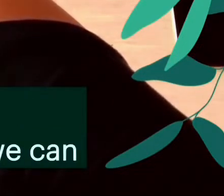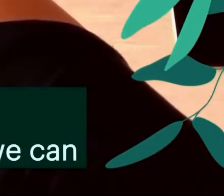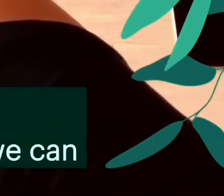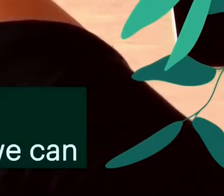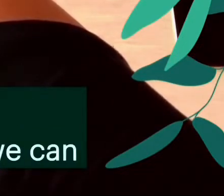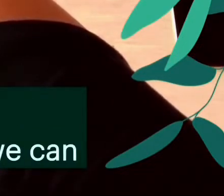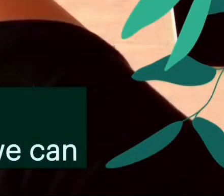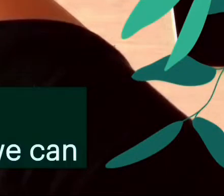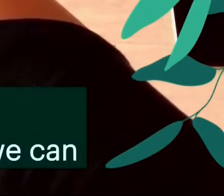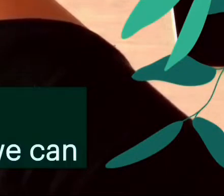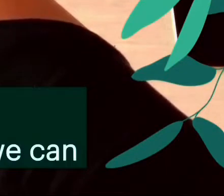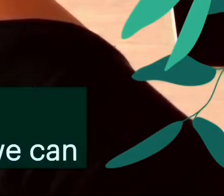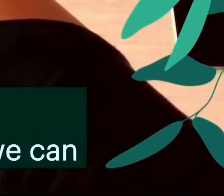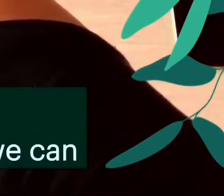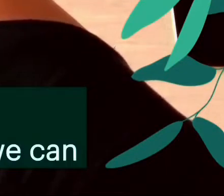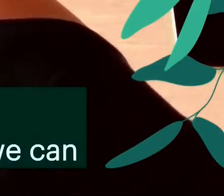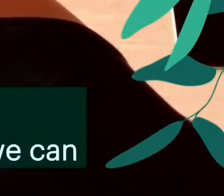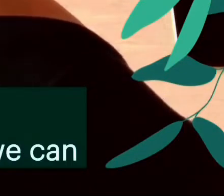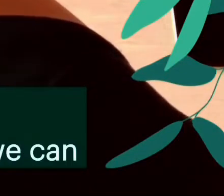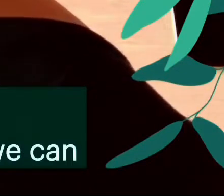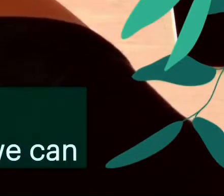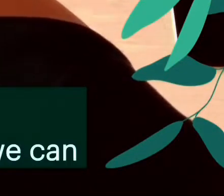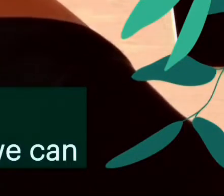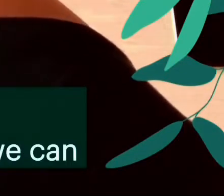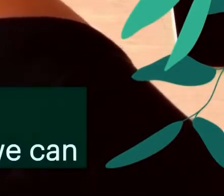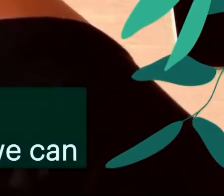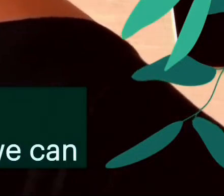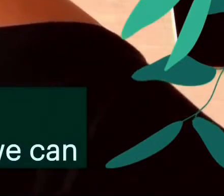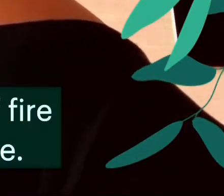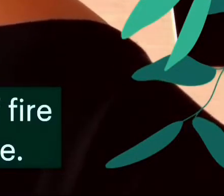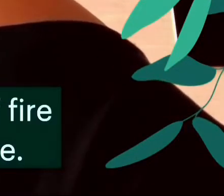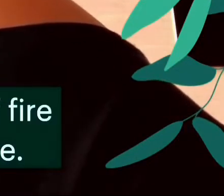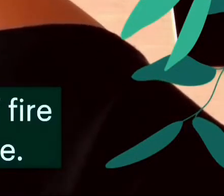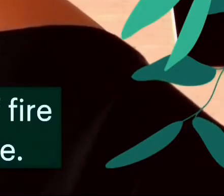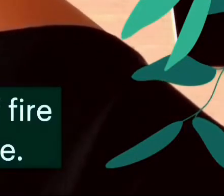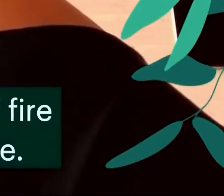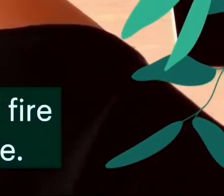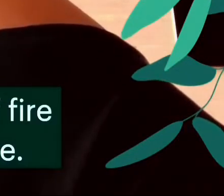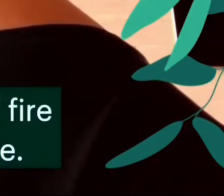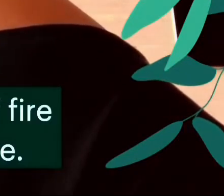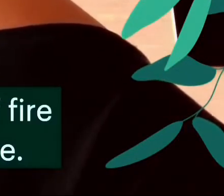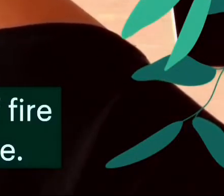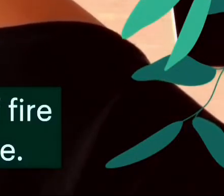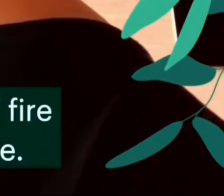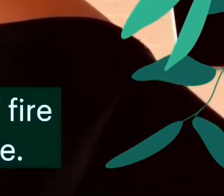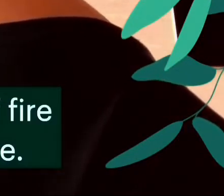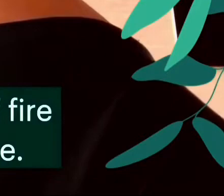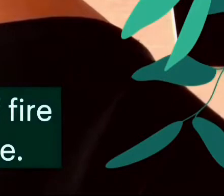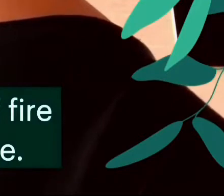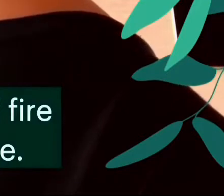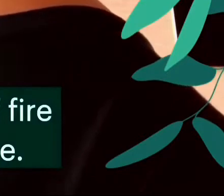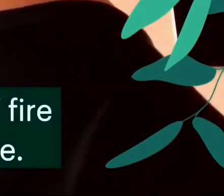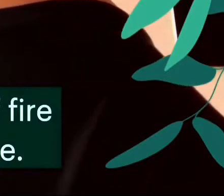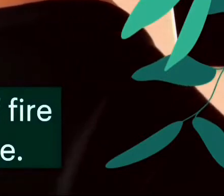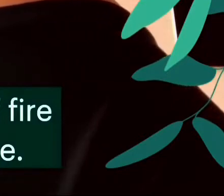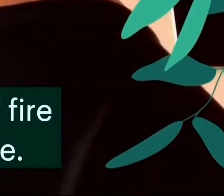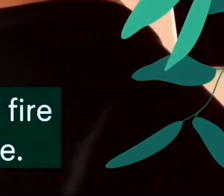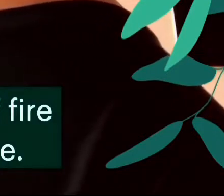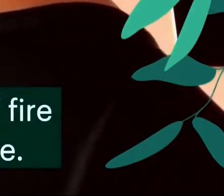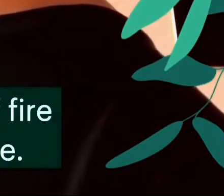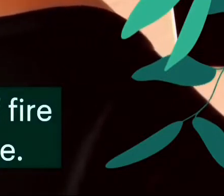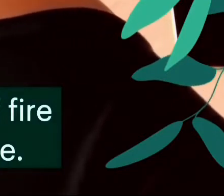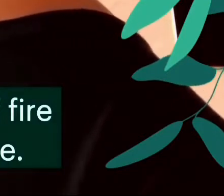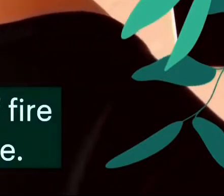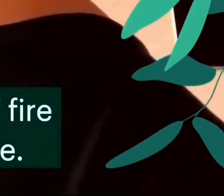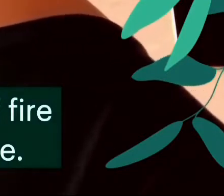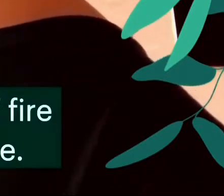water, to the balancing of the air so that we can breathe, and the righteousness of fire so that we can burn and